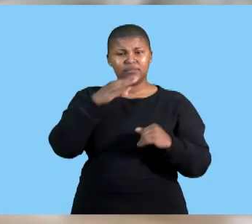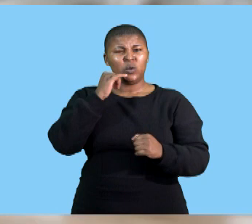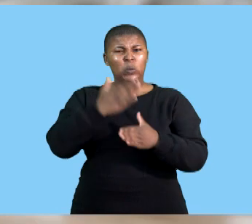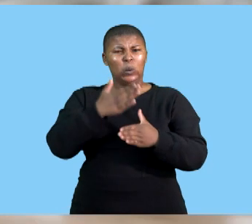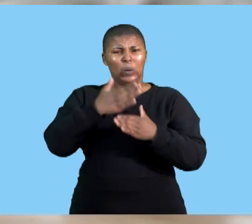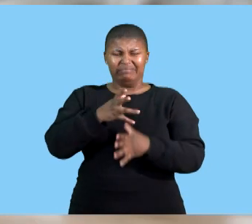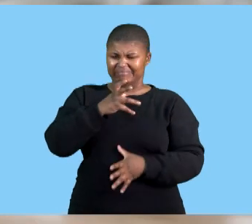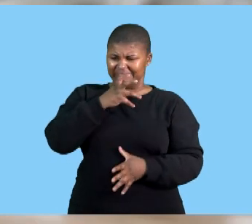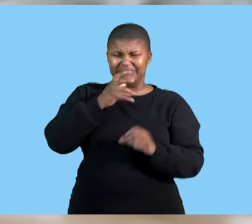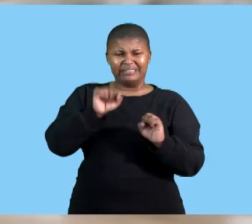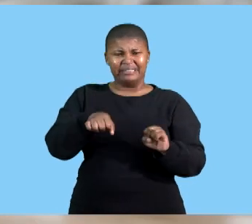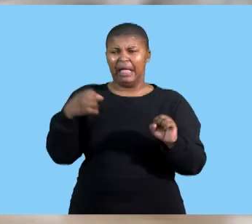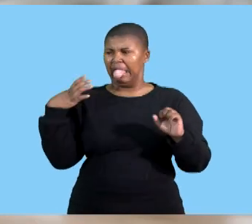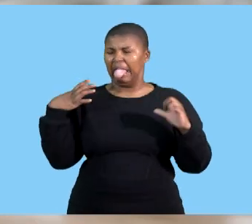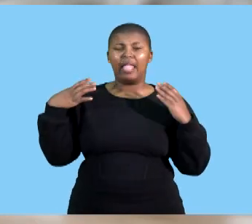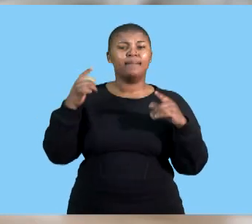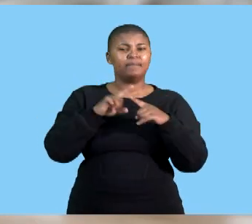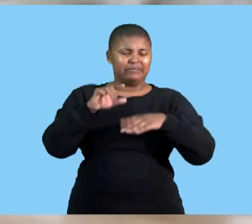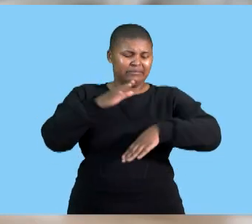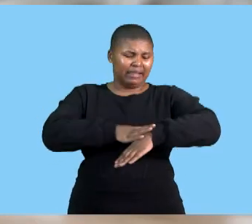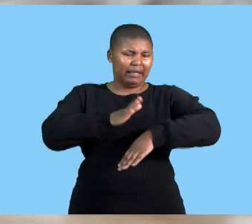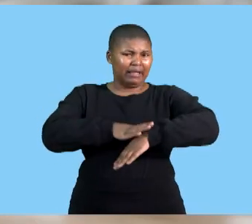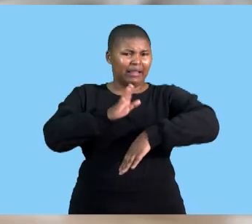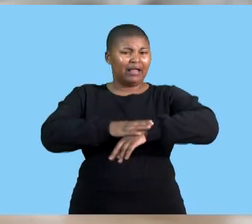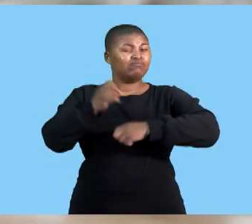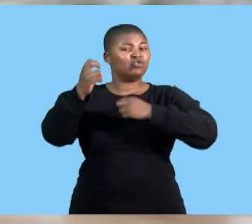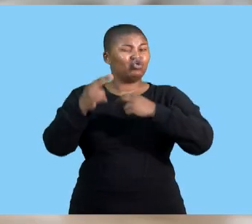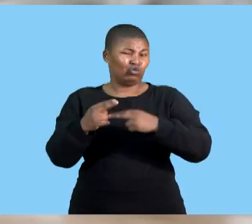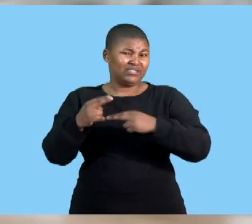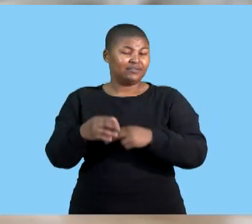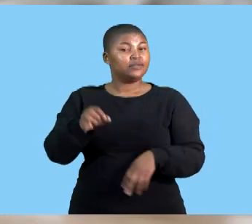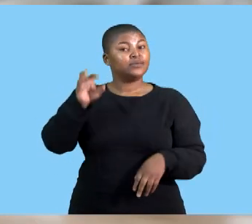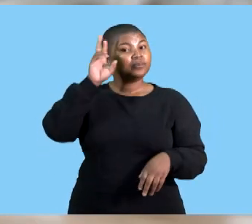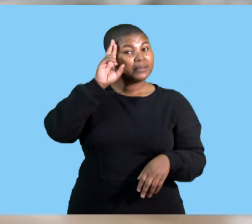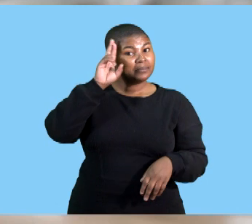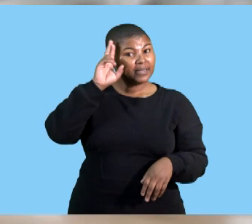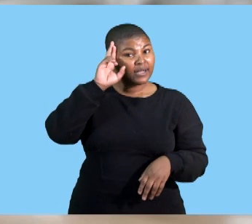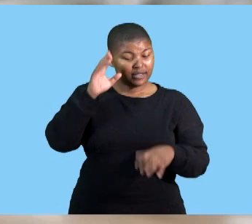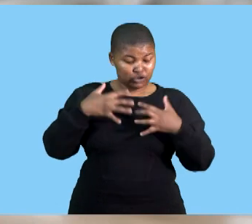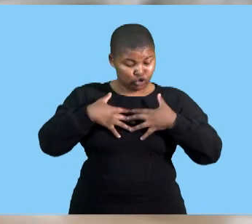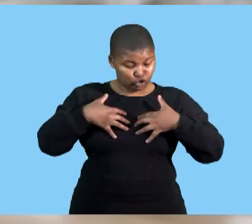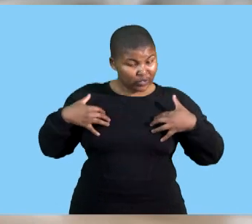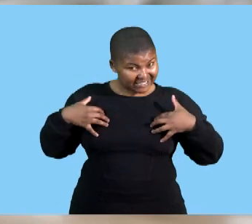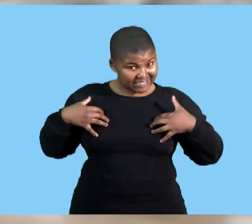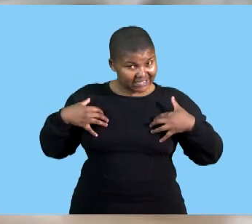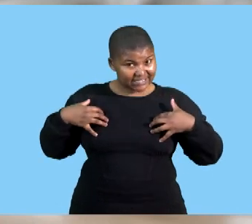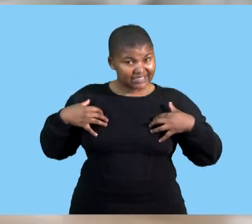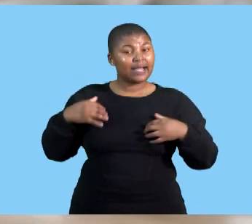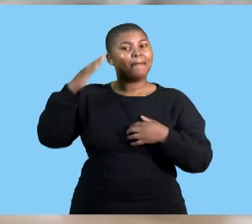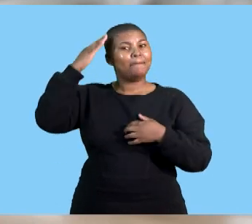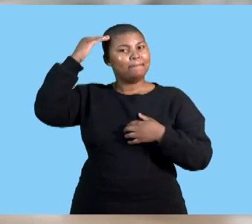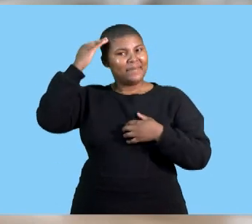very short period of time. So this might cause them to have, remember, as we have said, stress, which is